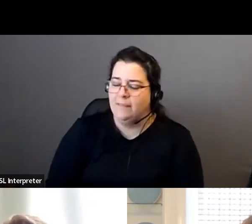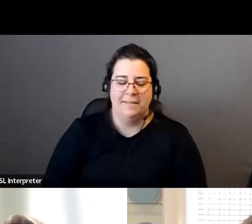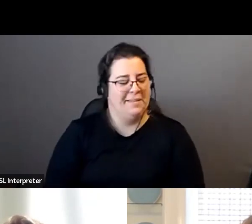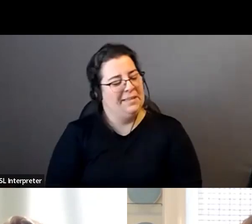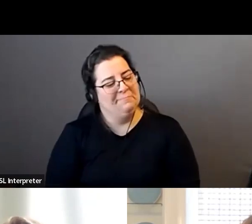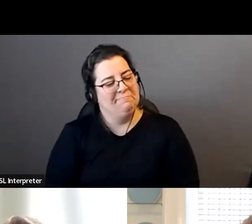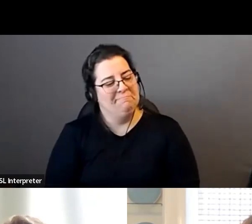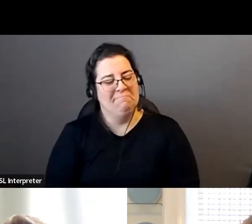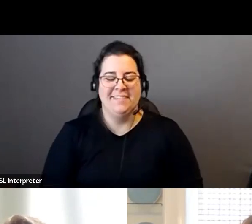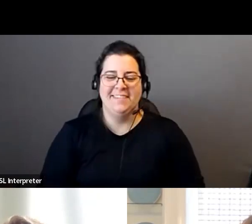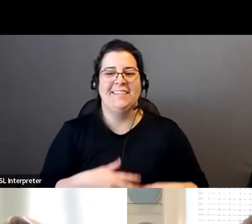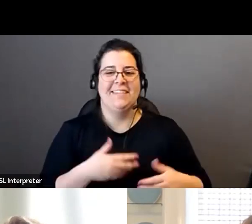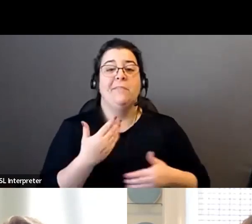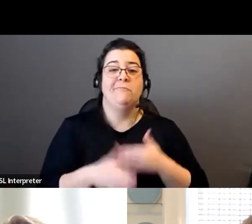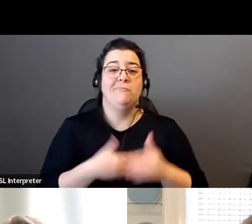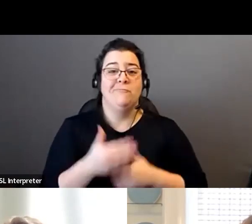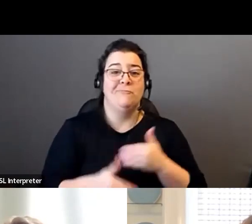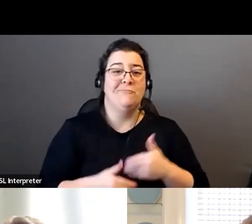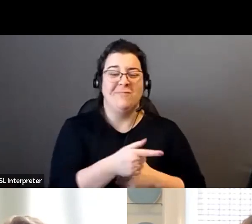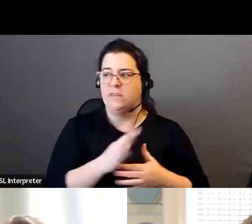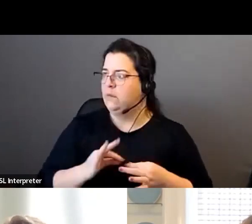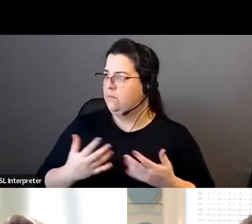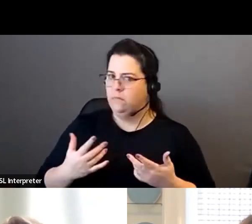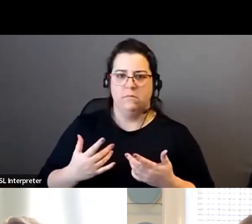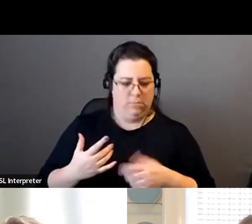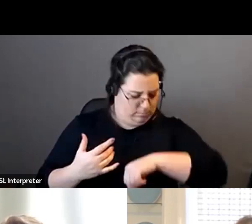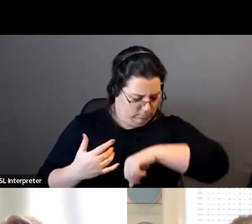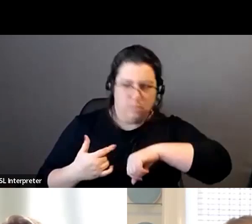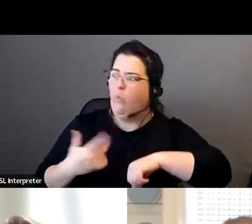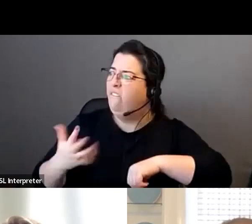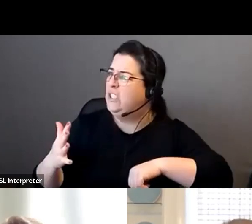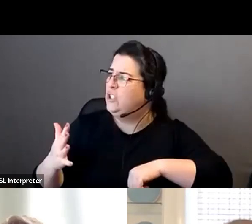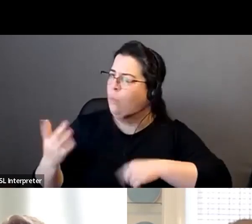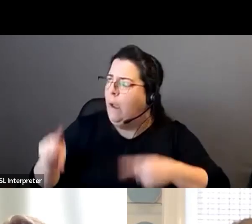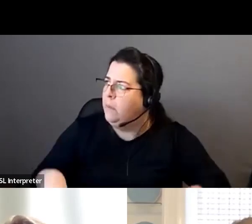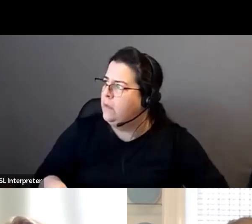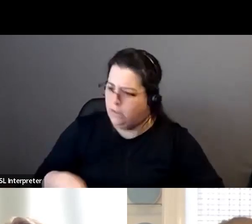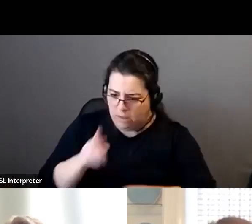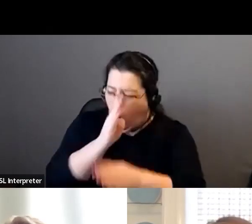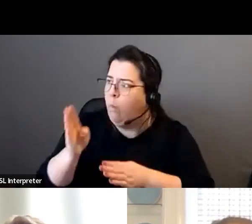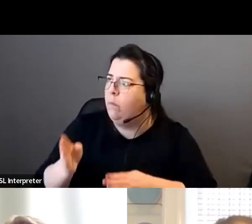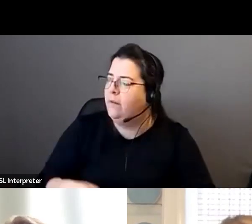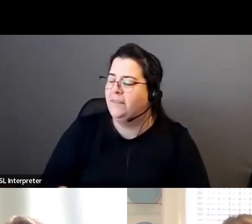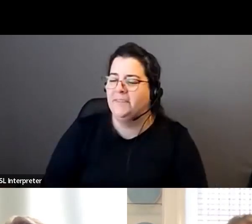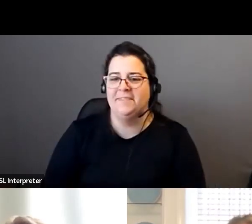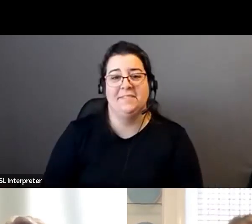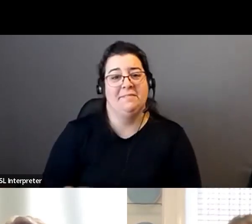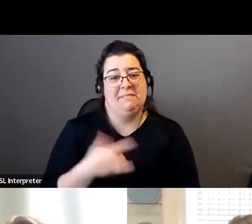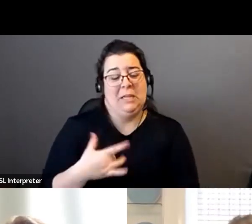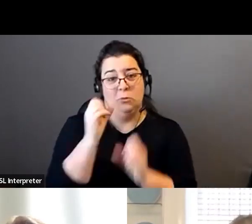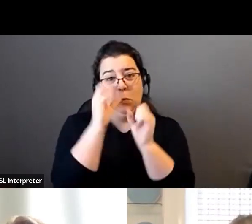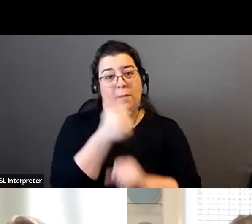And then at the end they go, are we done? What happened? This was so fast. They surprise themselves, and they